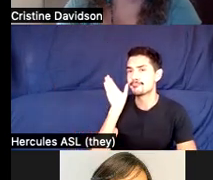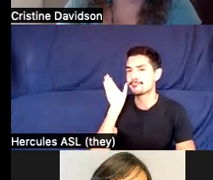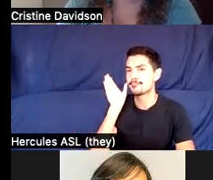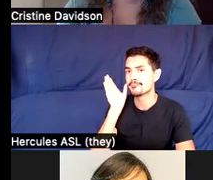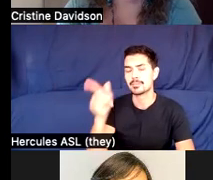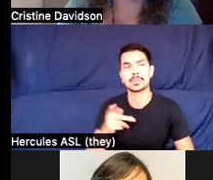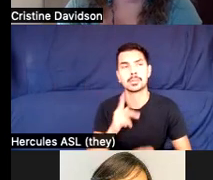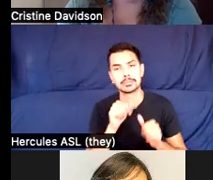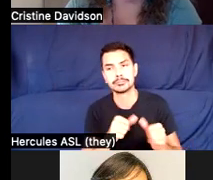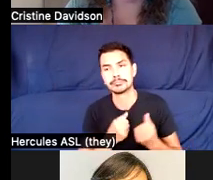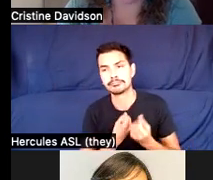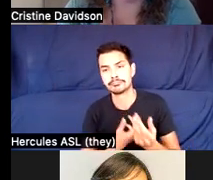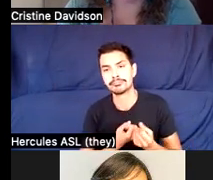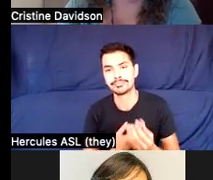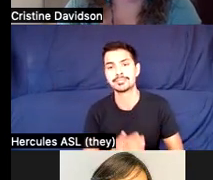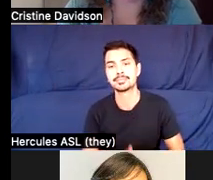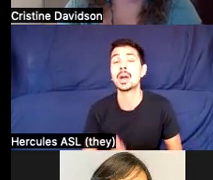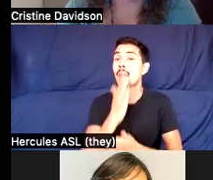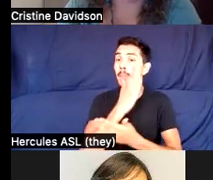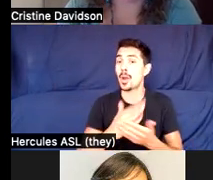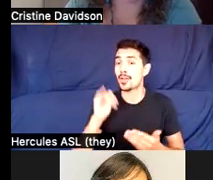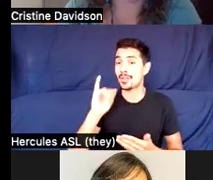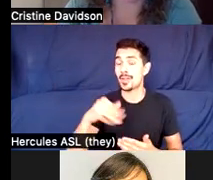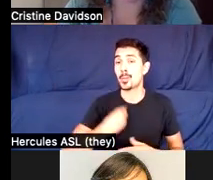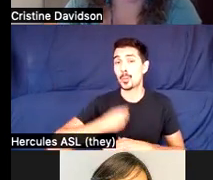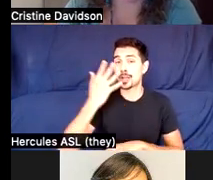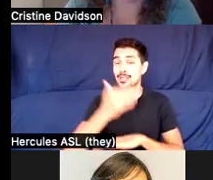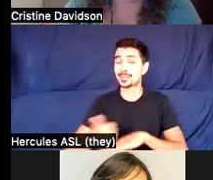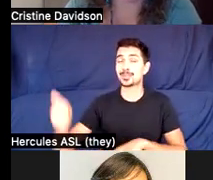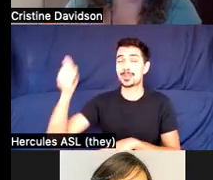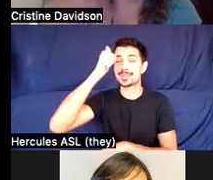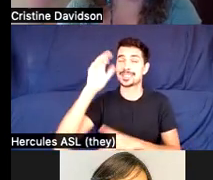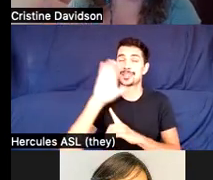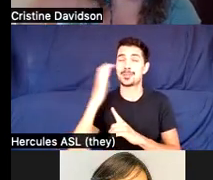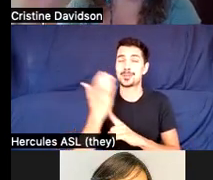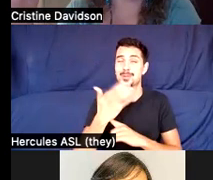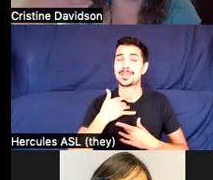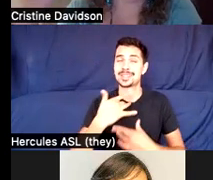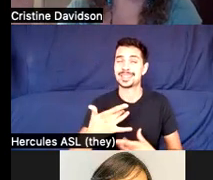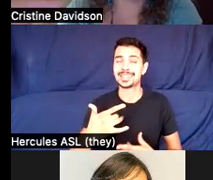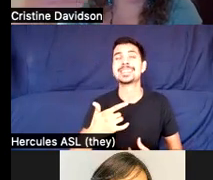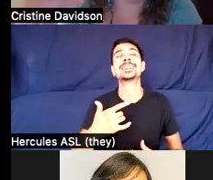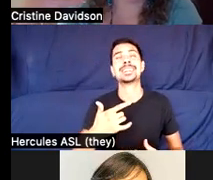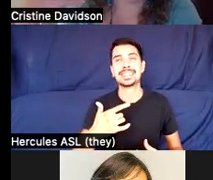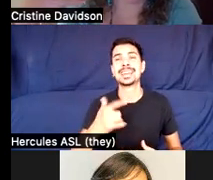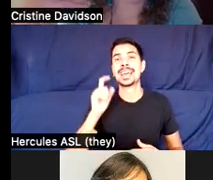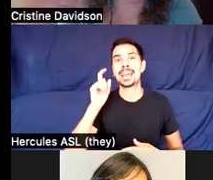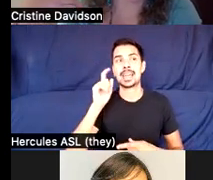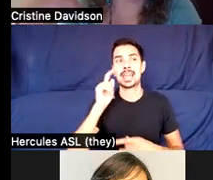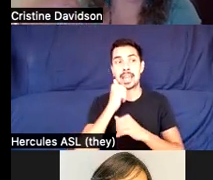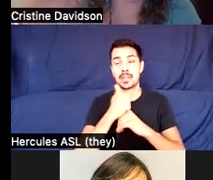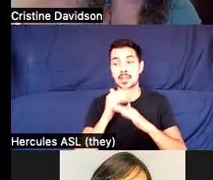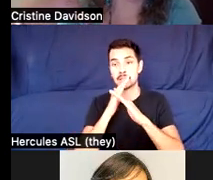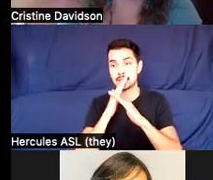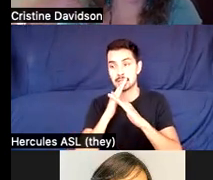So part of it is interrupting. That's a habit of white supremacy that we feel like we have to fill every moment with